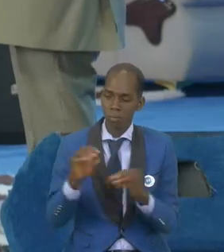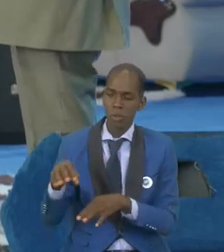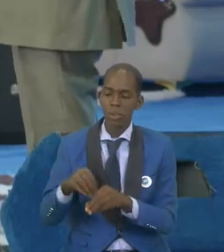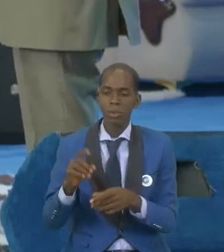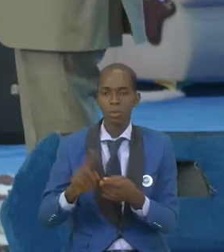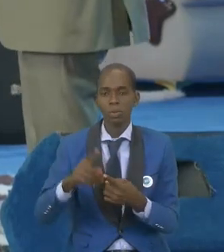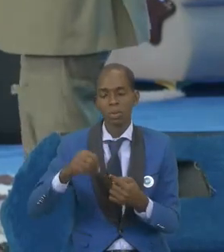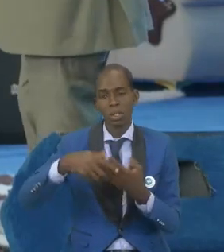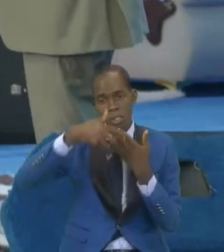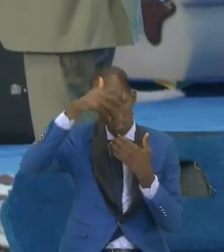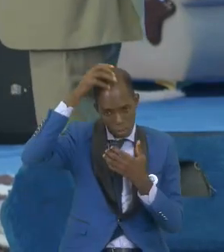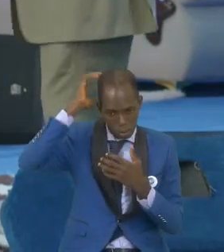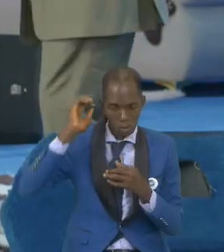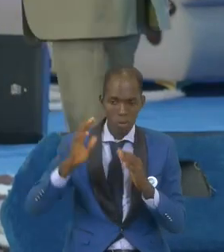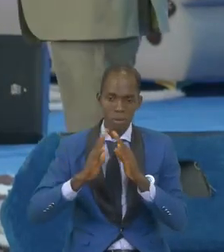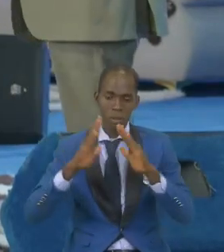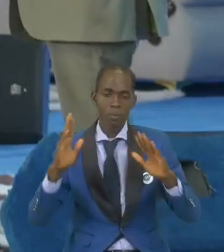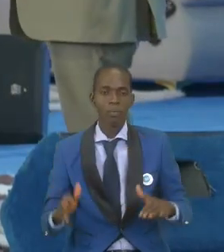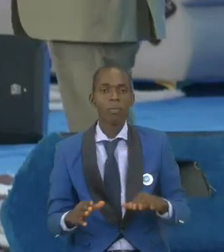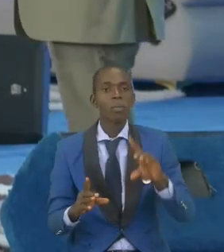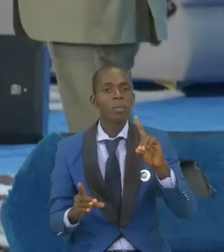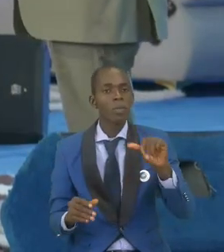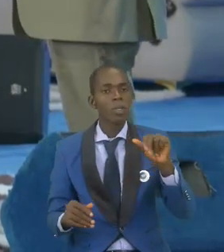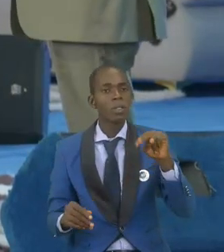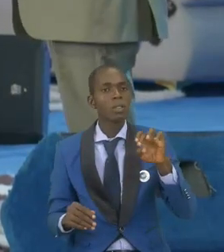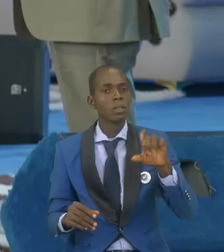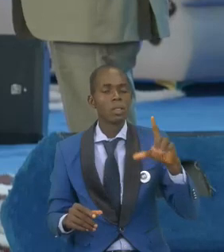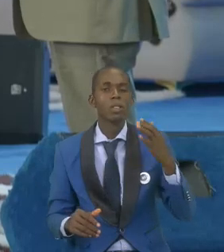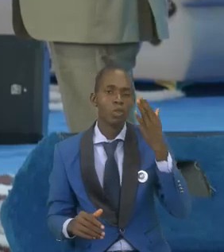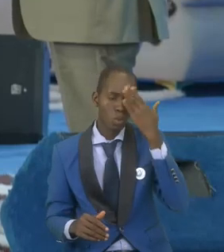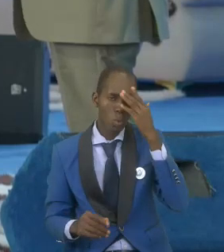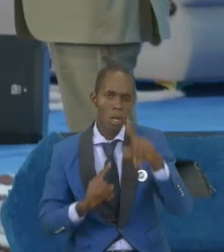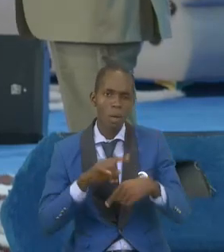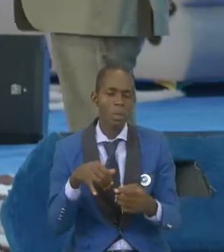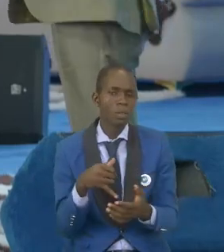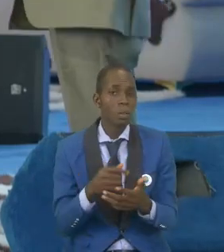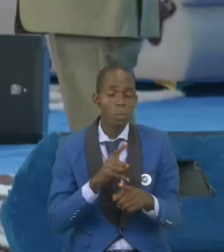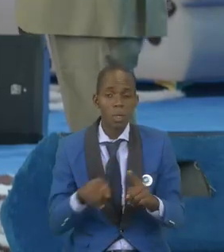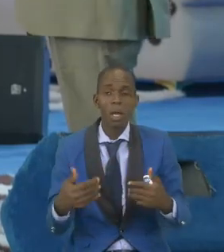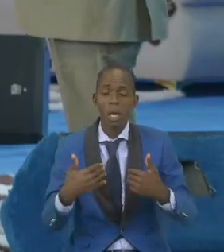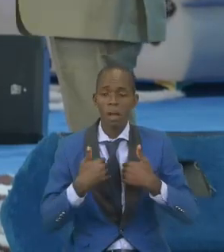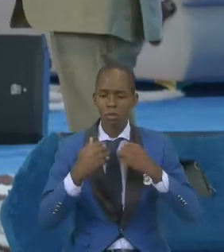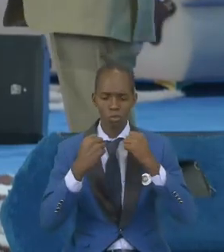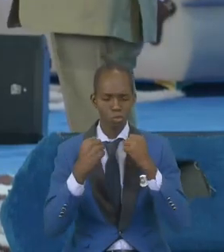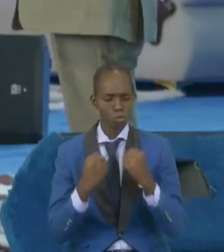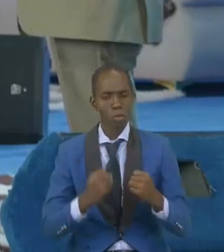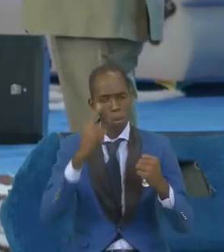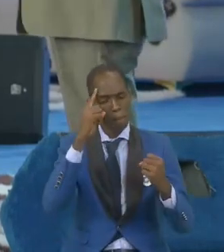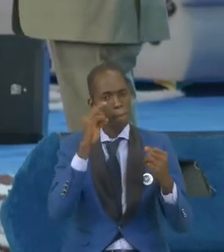Daniel knew about that, but Daniel had conviction you couldn't shake. Daniel had